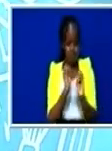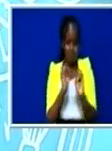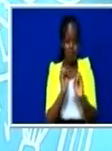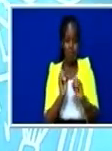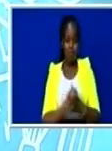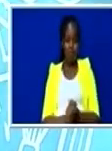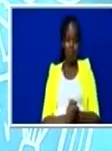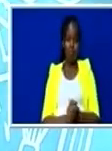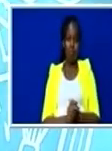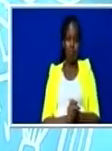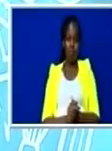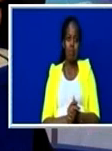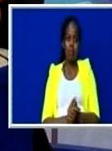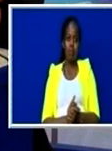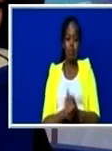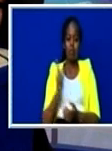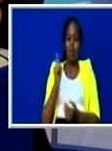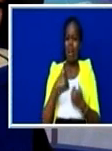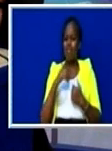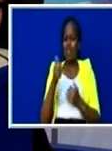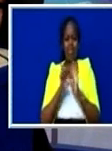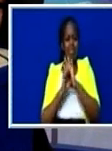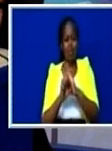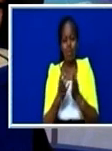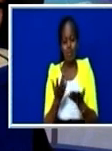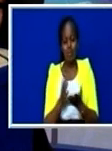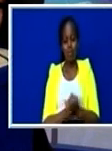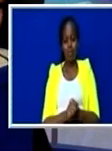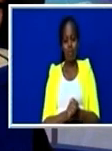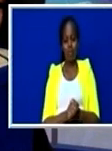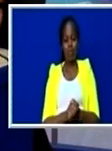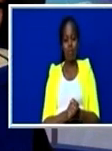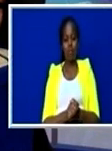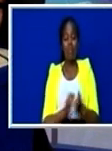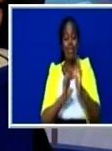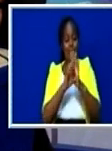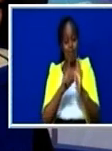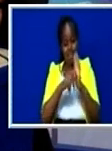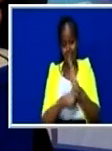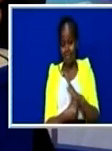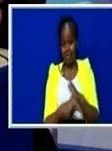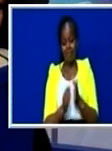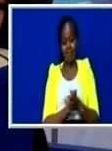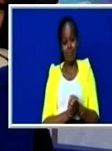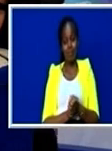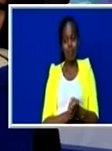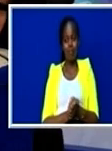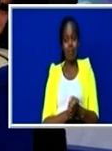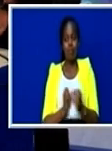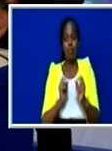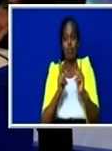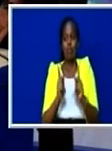synthesized in our bodies. Are there any examples of those, Mwalimu? Now, examples later. Oh, okay. Yes. All